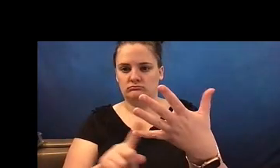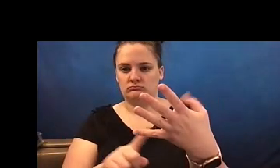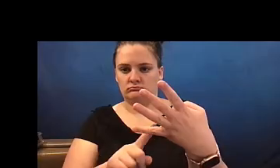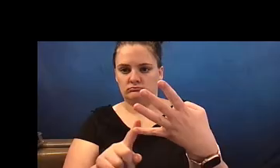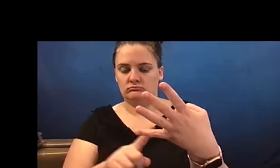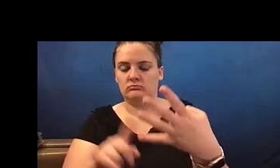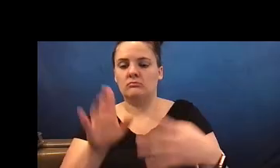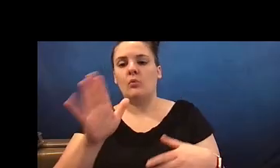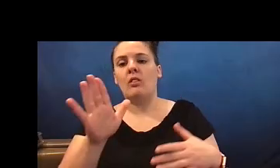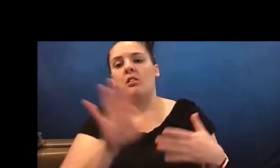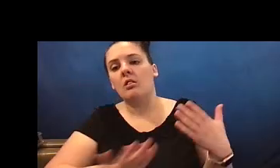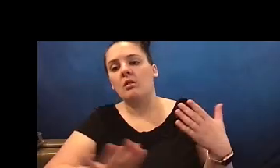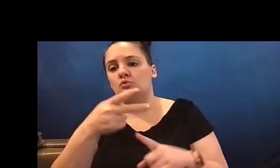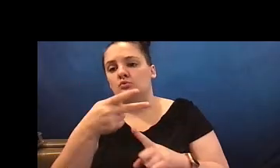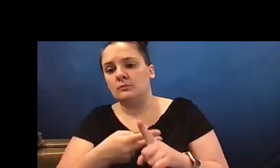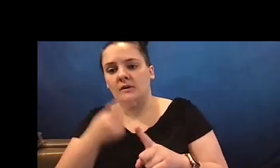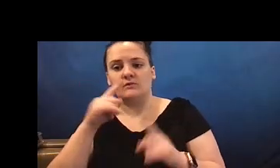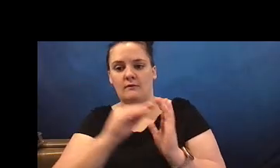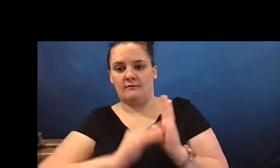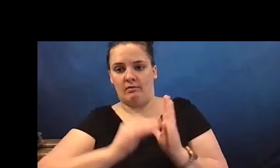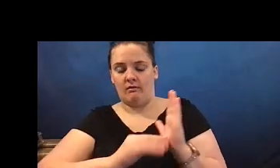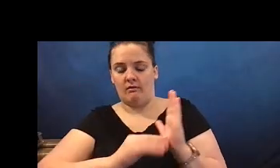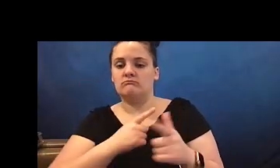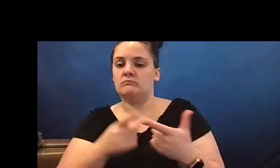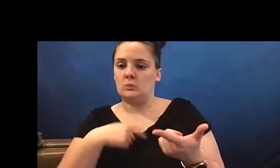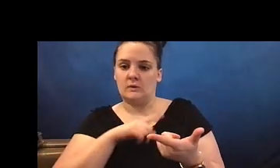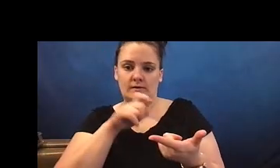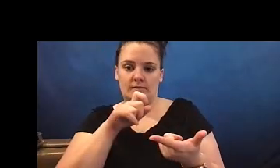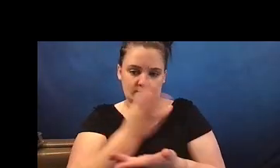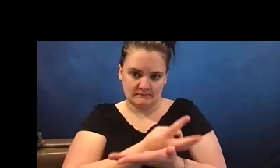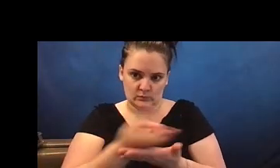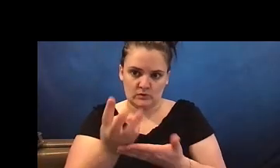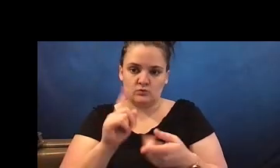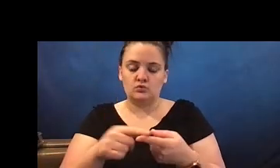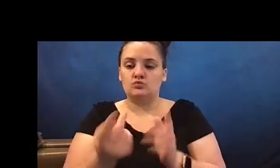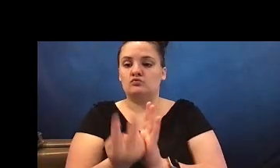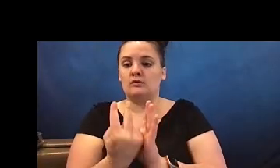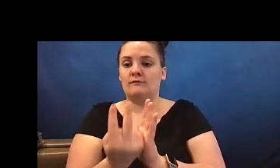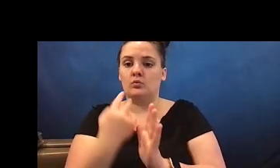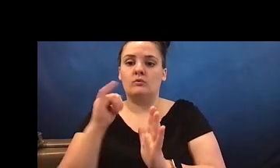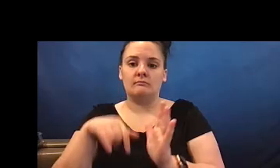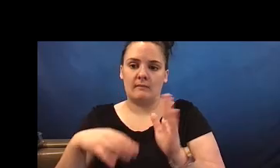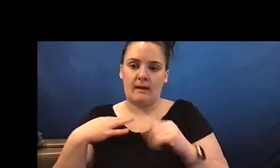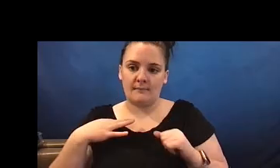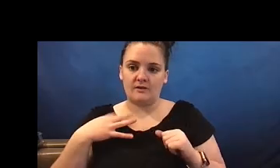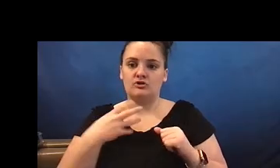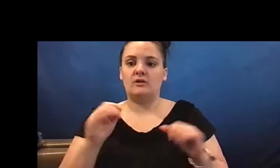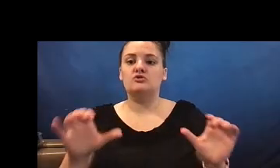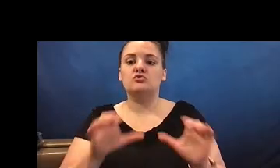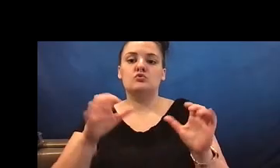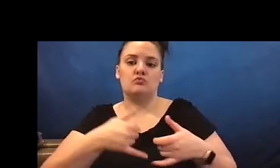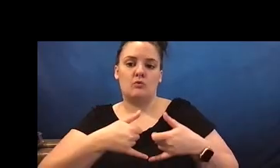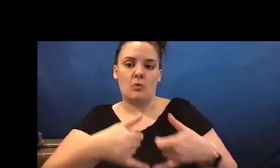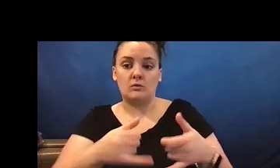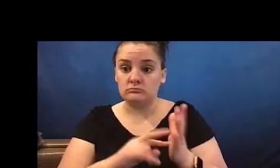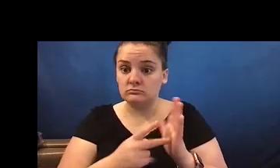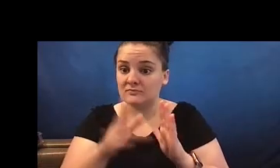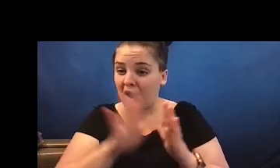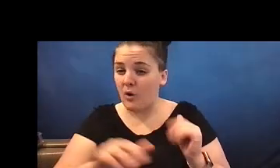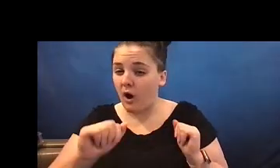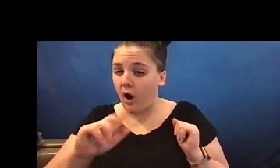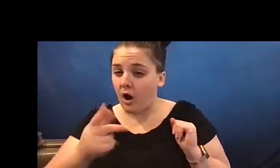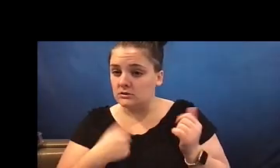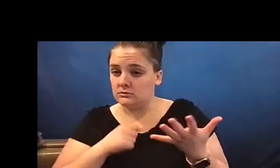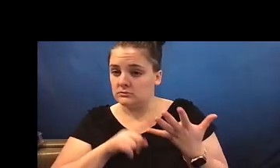about 2 months to fill it out. And then we need about 6 weeks to review application and do rewards, which means we're looking at